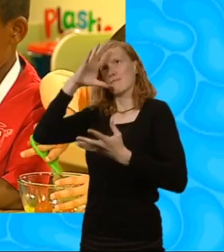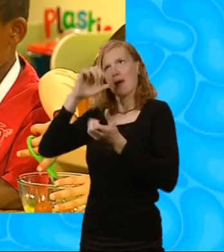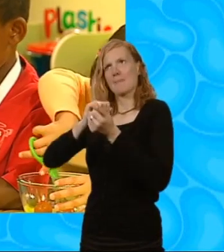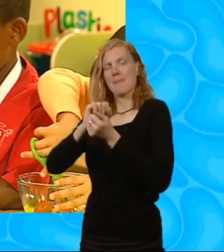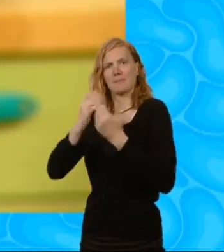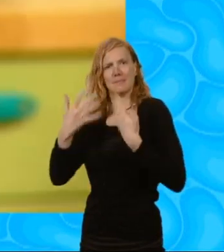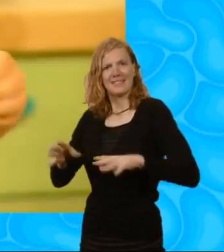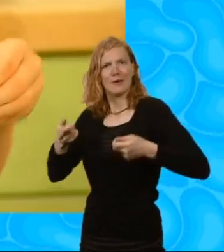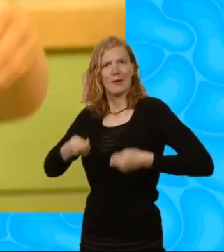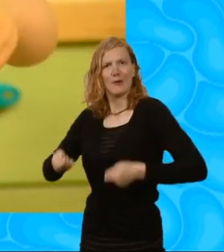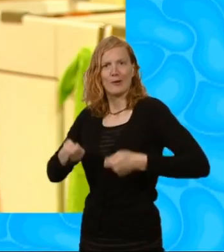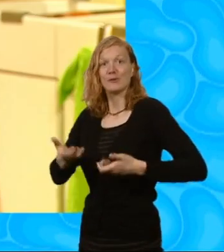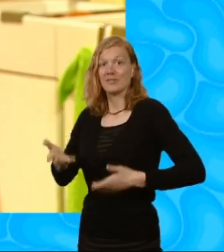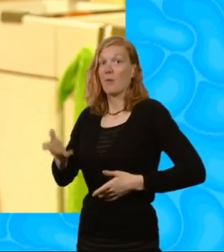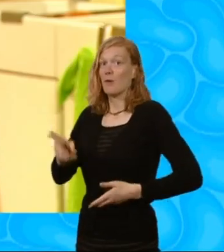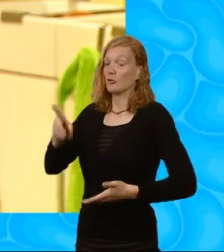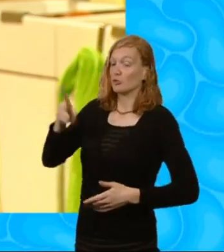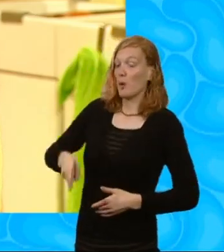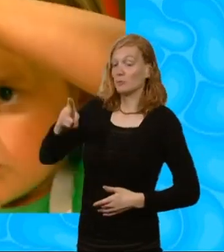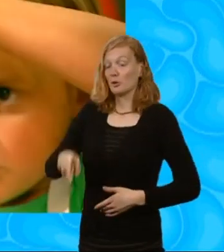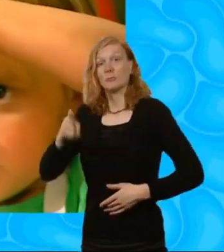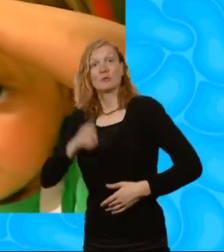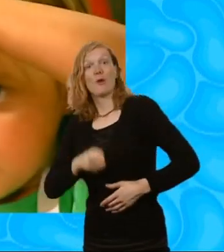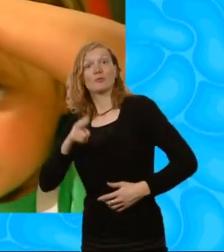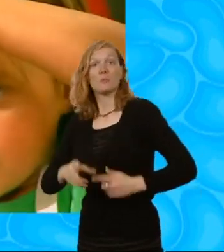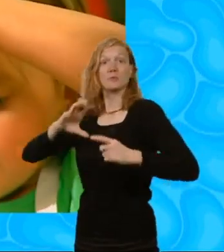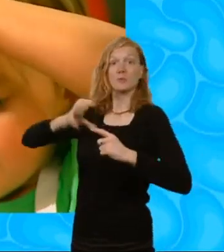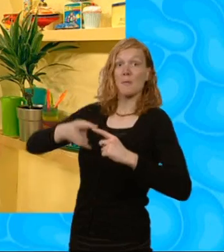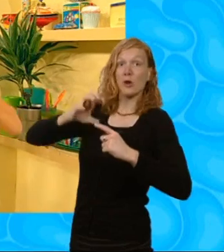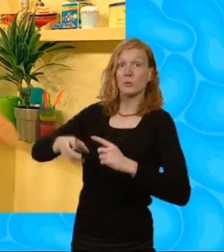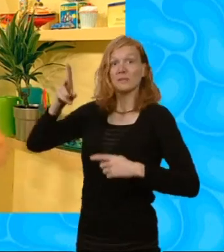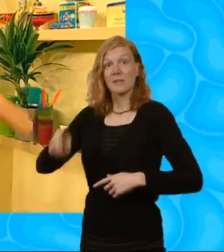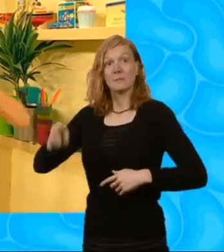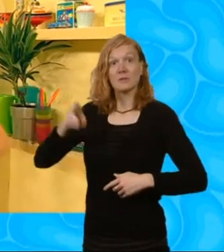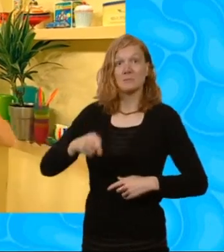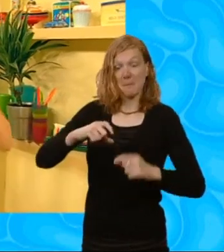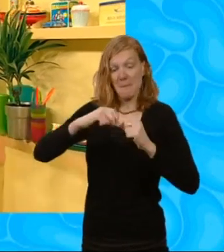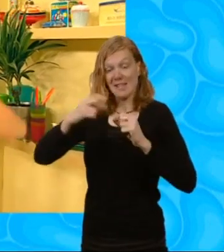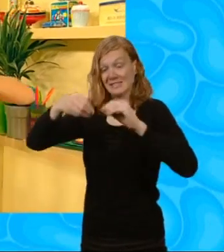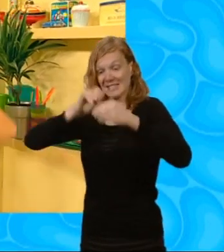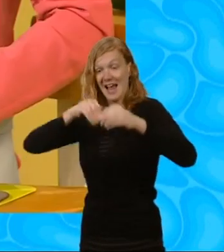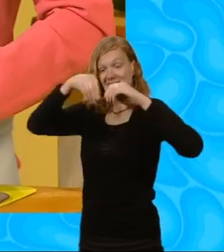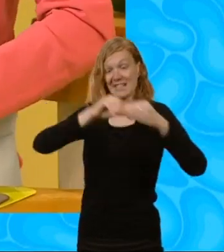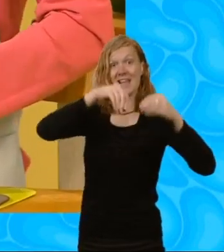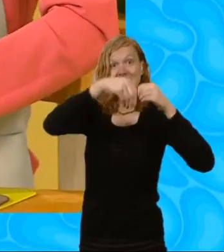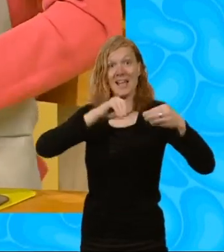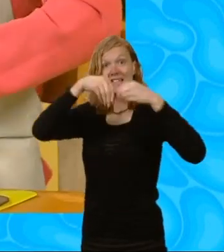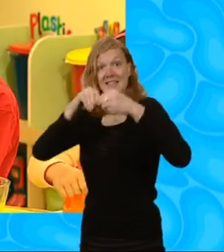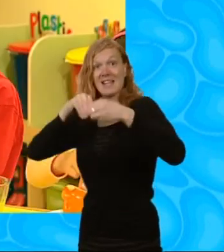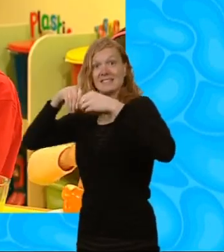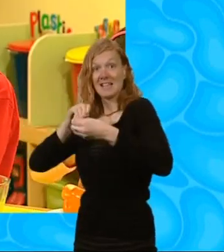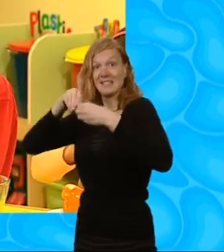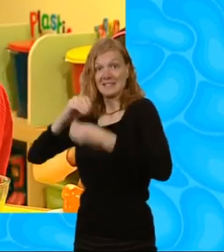chop. Tear, tear, tear some basil, tear it up. Push out the pepper seeds, push,